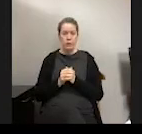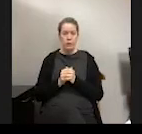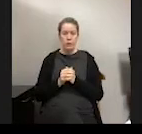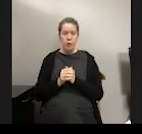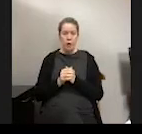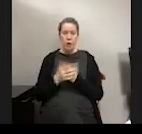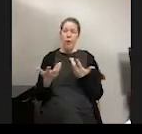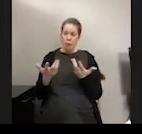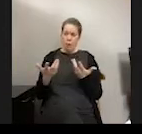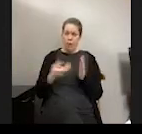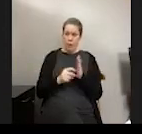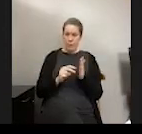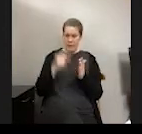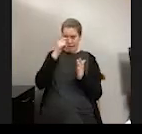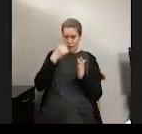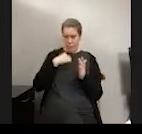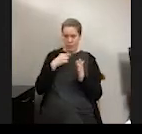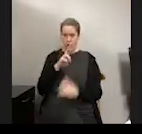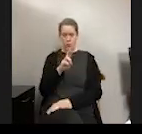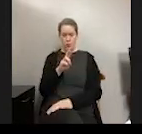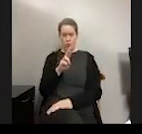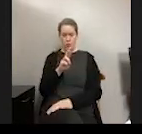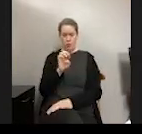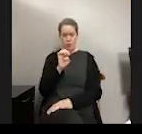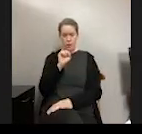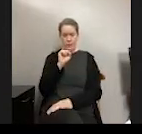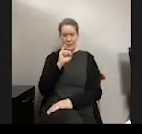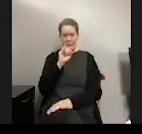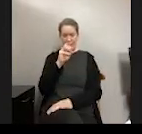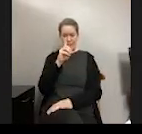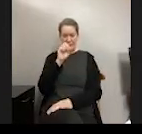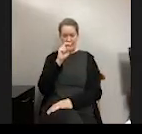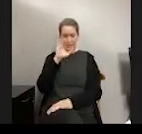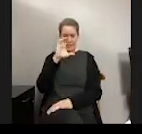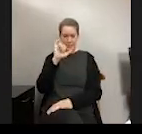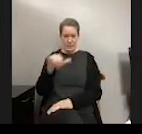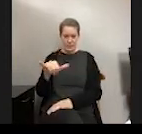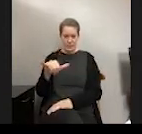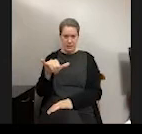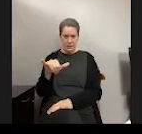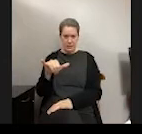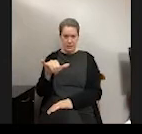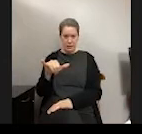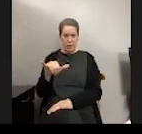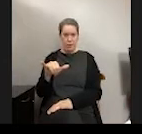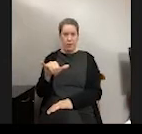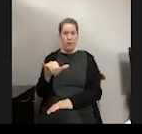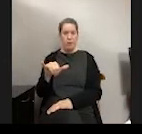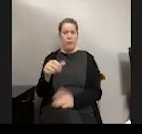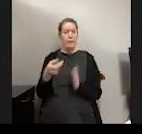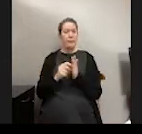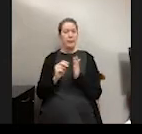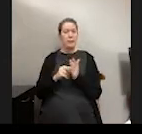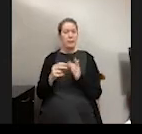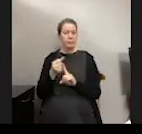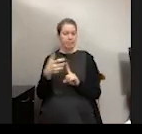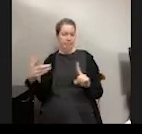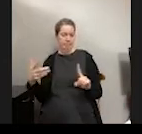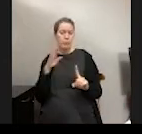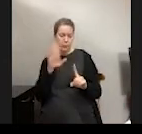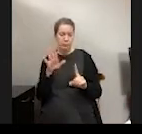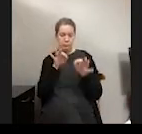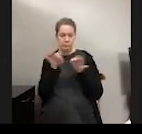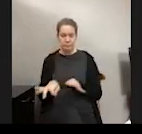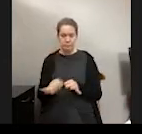what that means to me, the residency, when I said it, is that my project is in residency with Artworks. I guess what I want to bring up